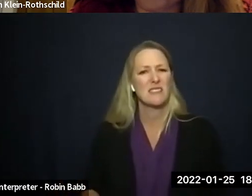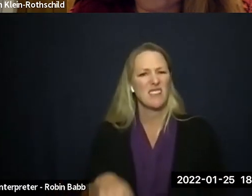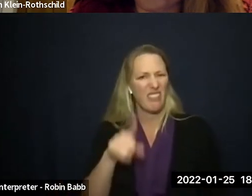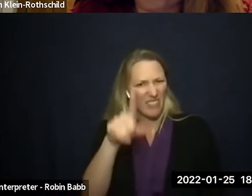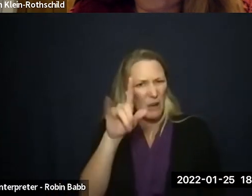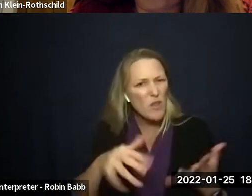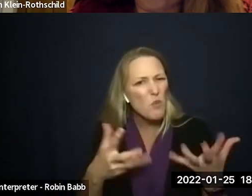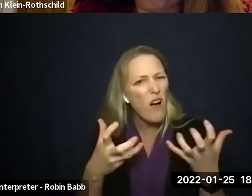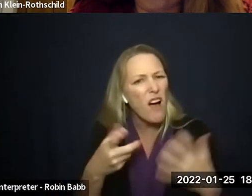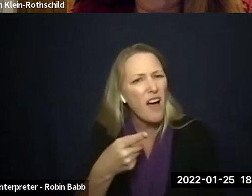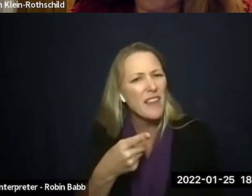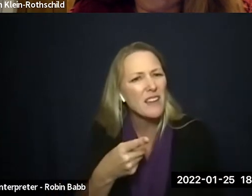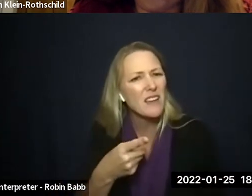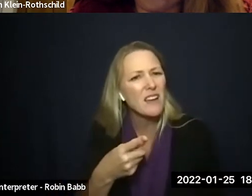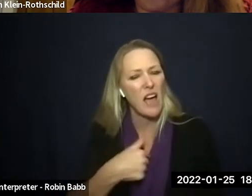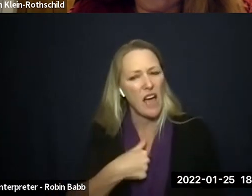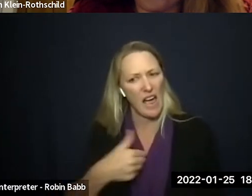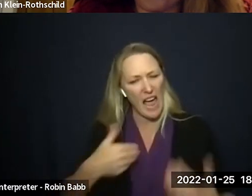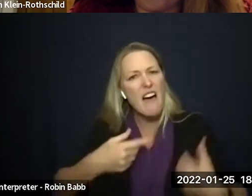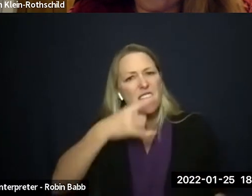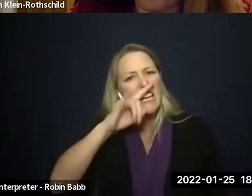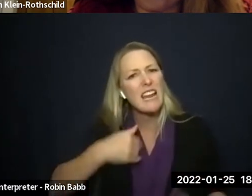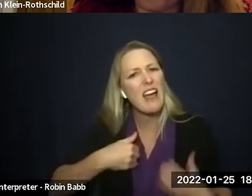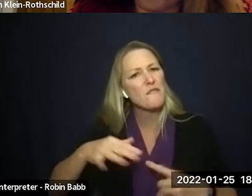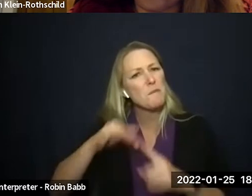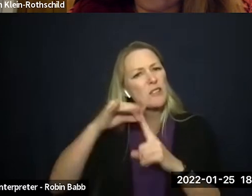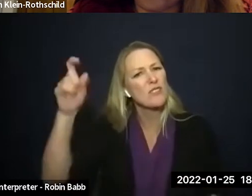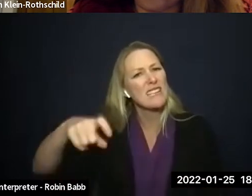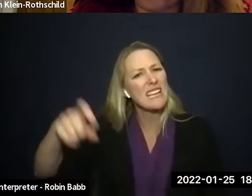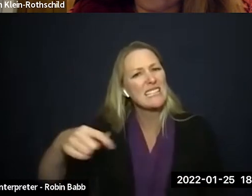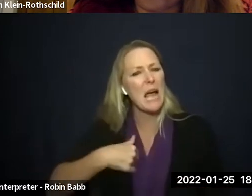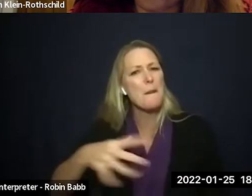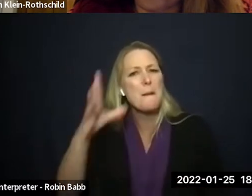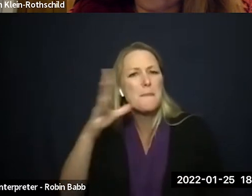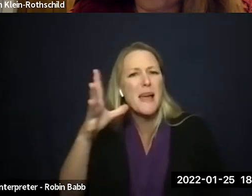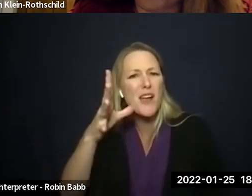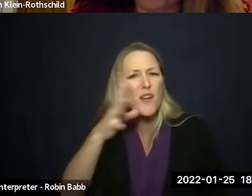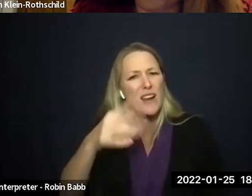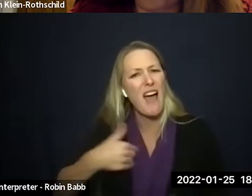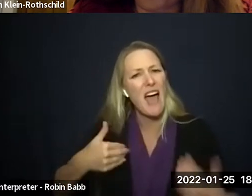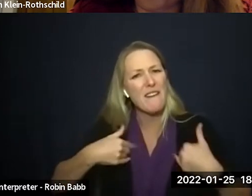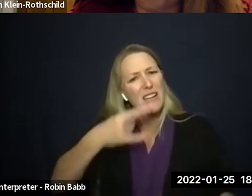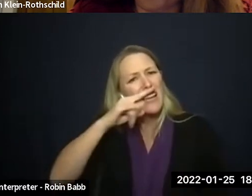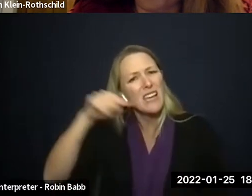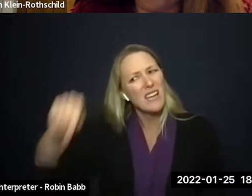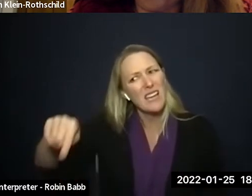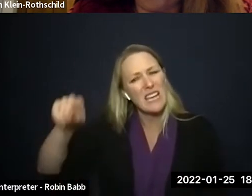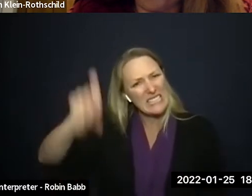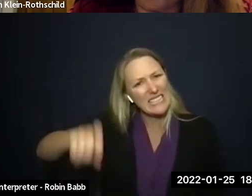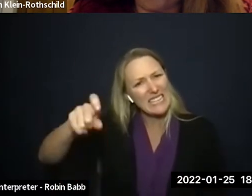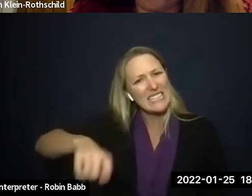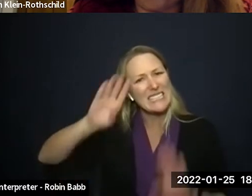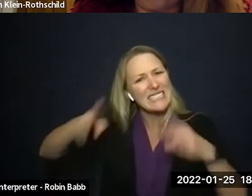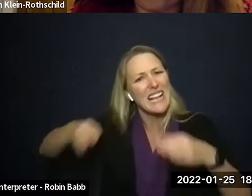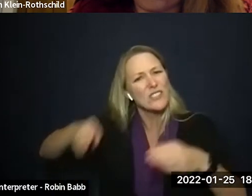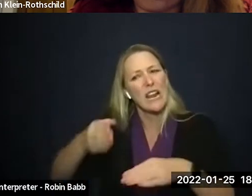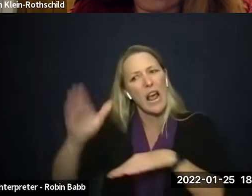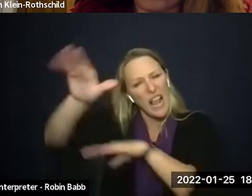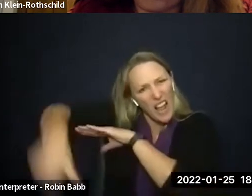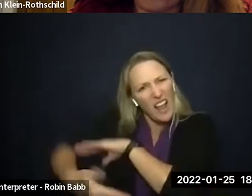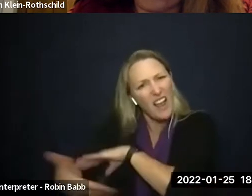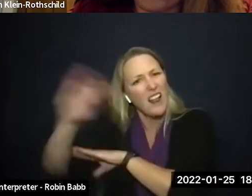you want i have a child with special needs i am a parent of a child that requires attention day and